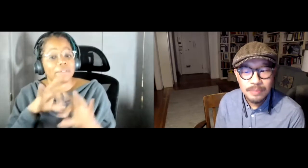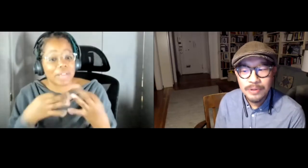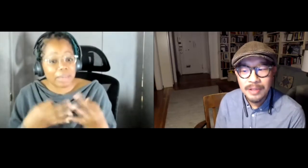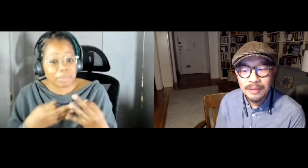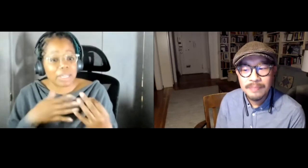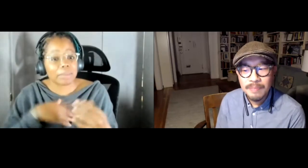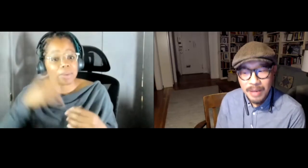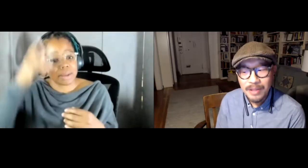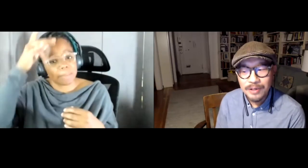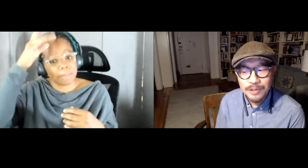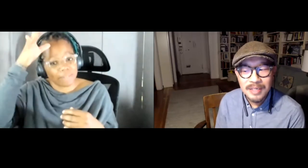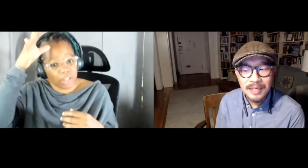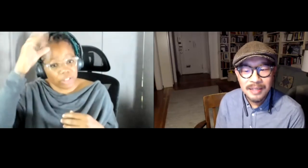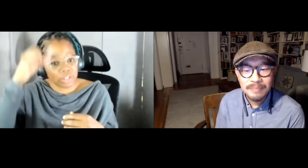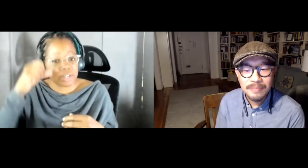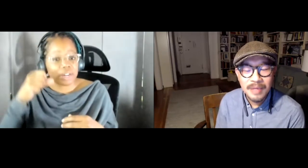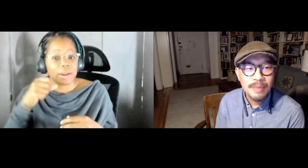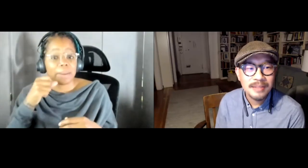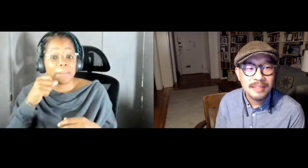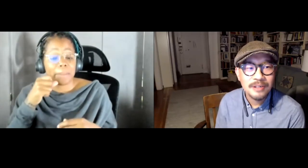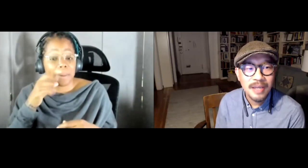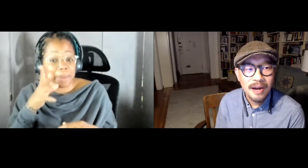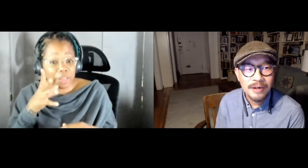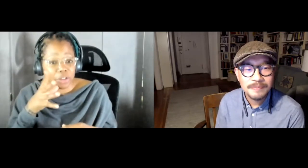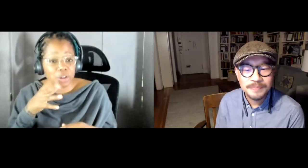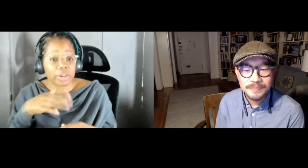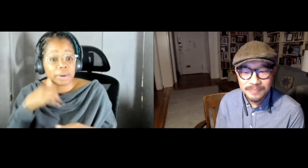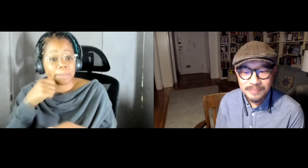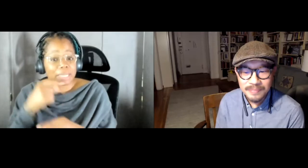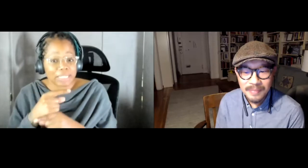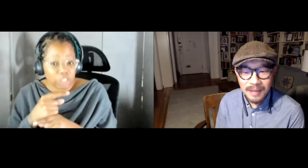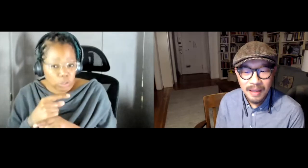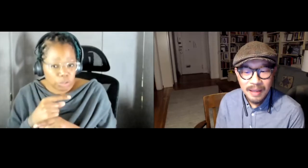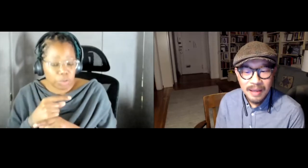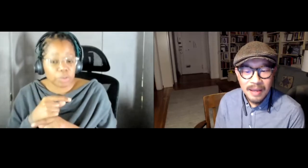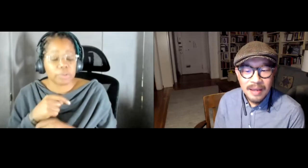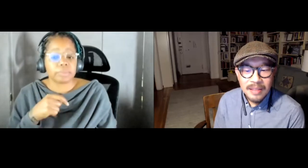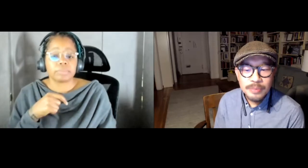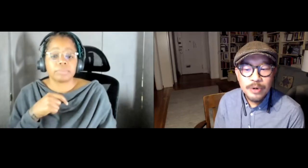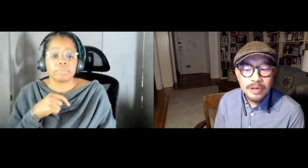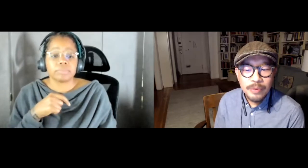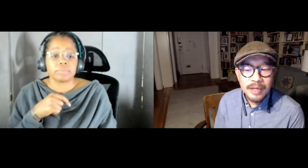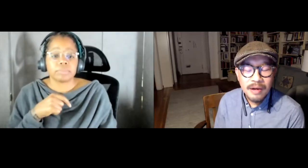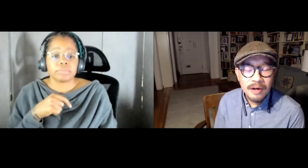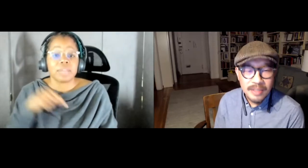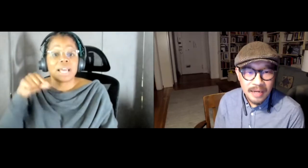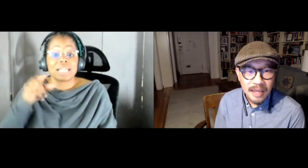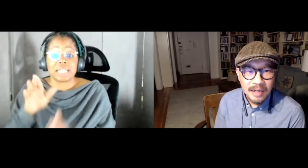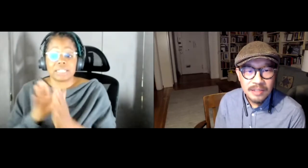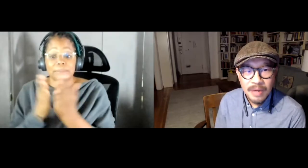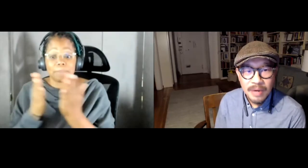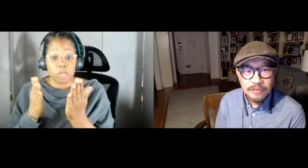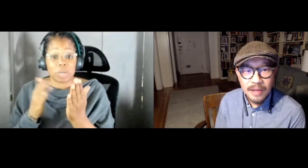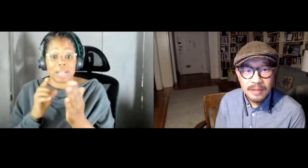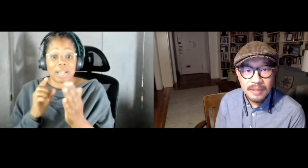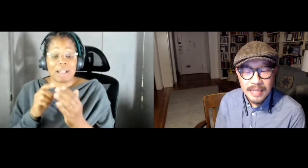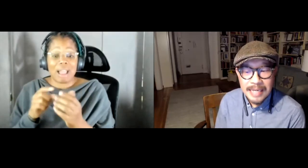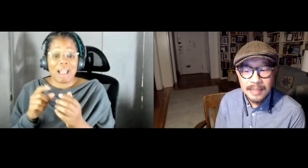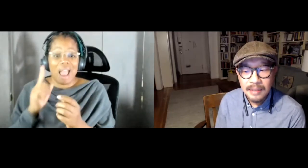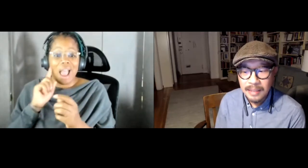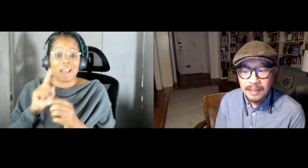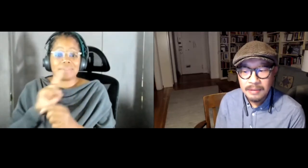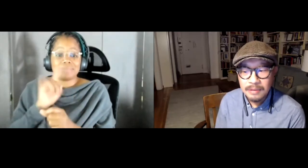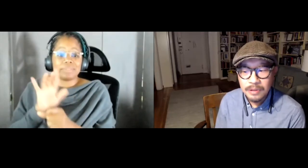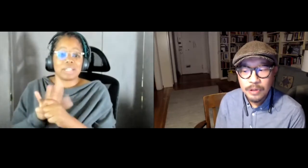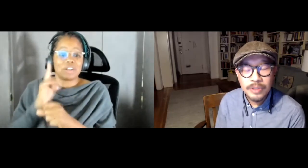father, Kungu Lim, my mother, Kunki Lim, and my sister, Karen. This book and reading are dedicated to my friend,